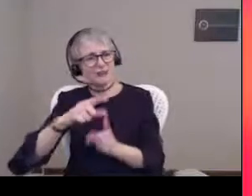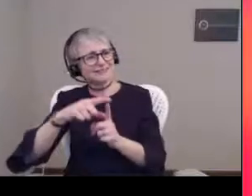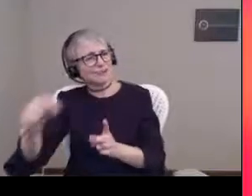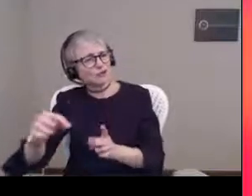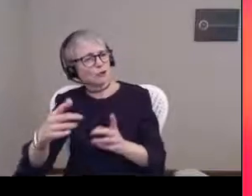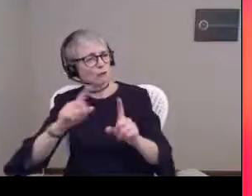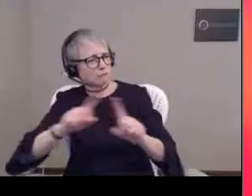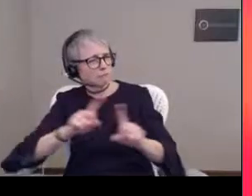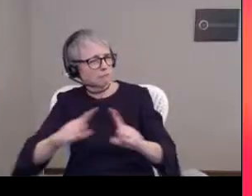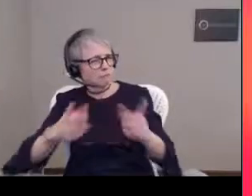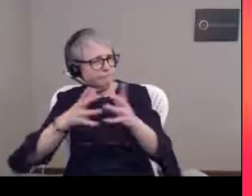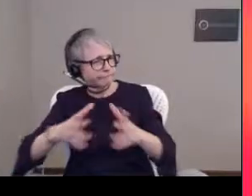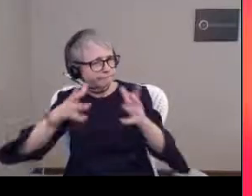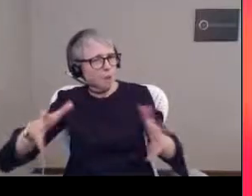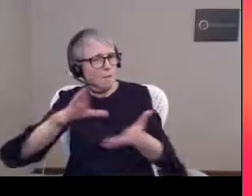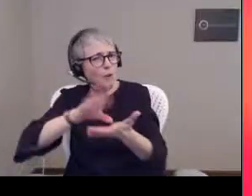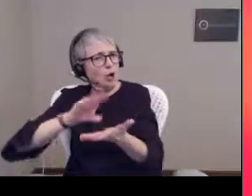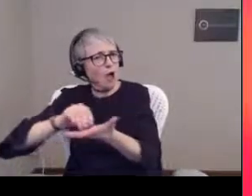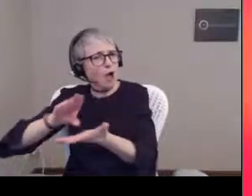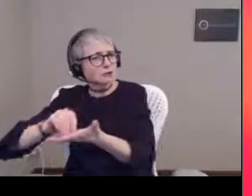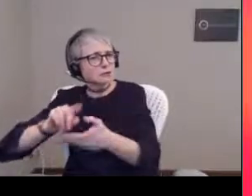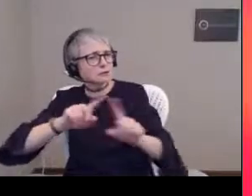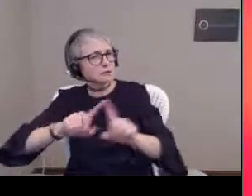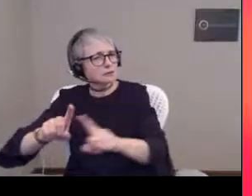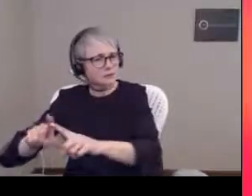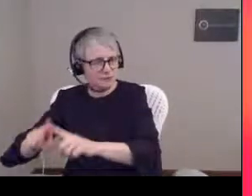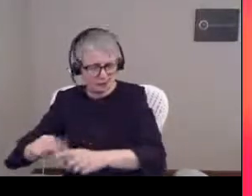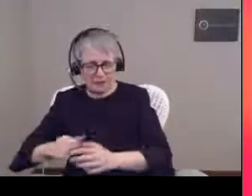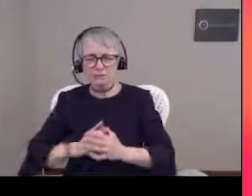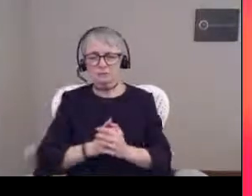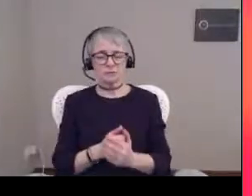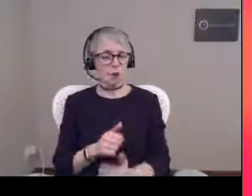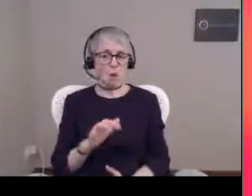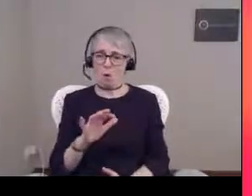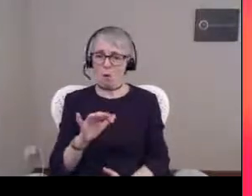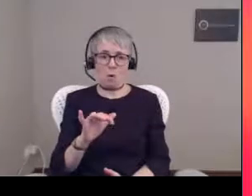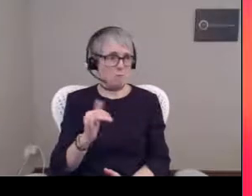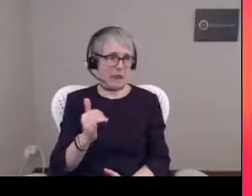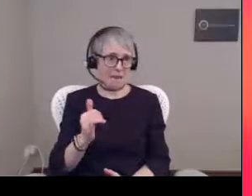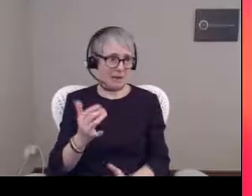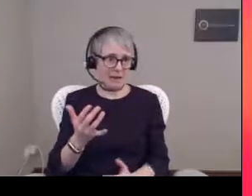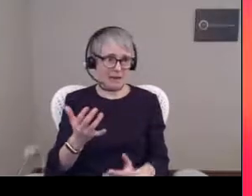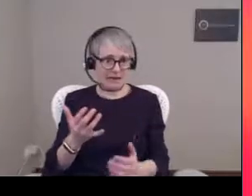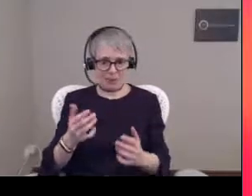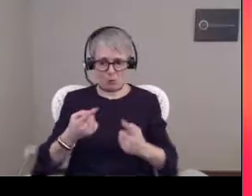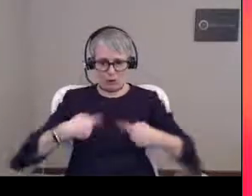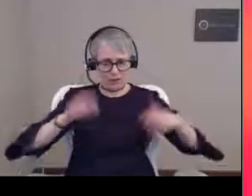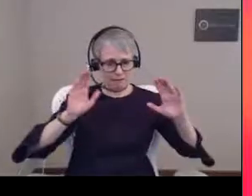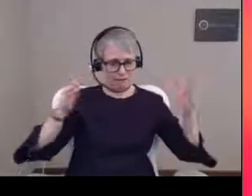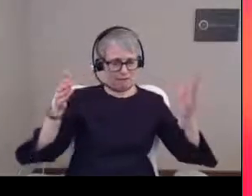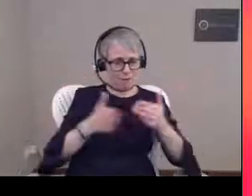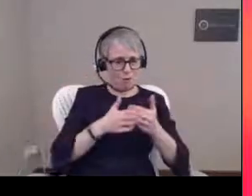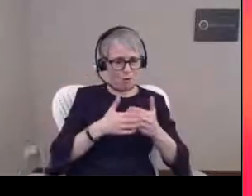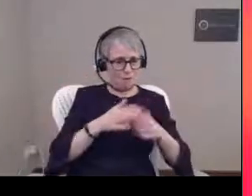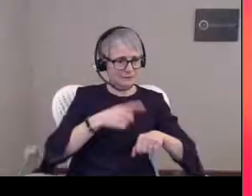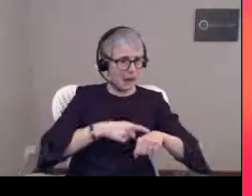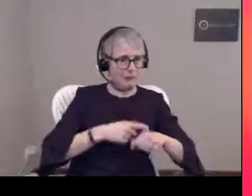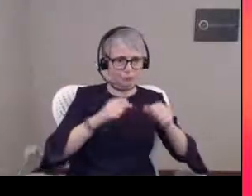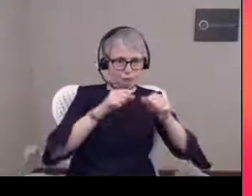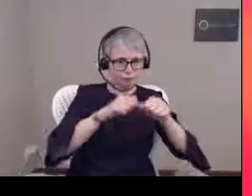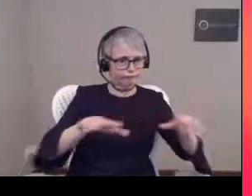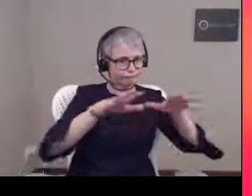increase our podcast producers. So there might be some more stuff happening as we invest our time into, the media and entertainment division that we're growing